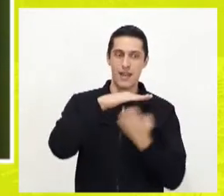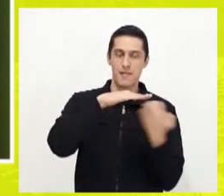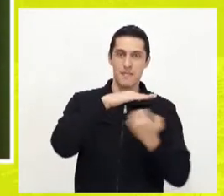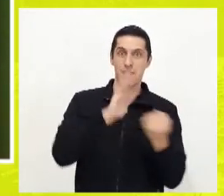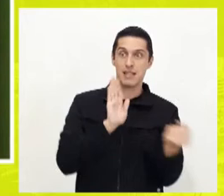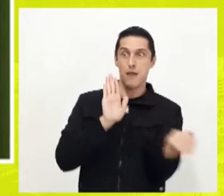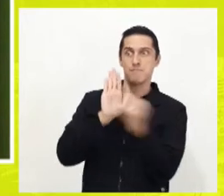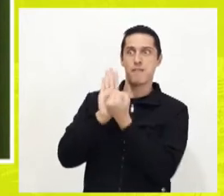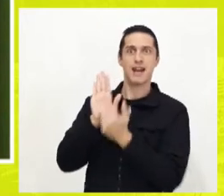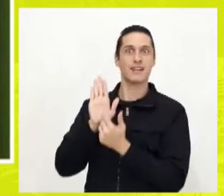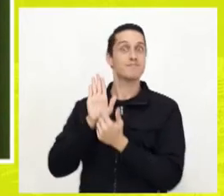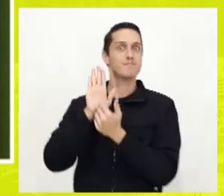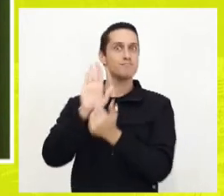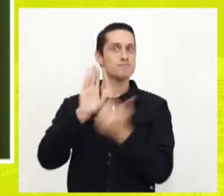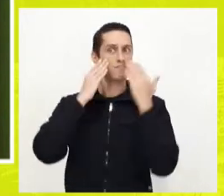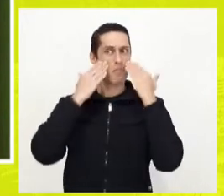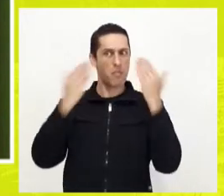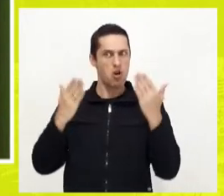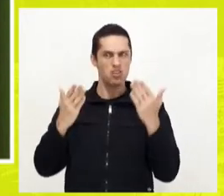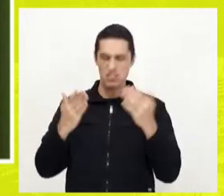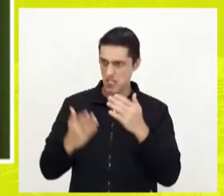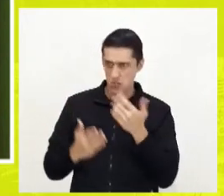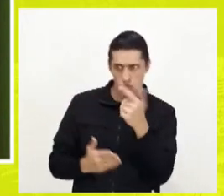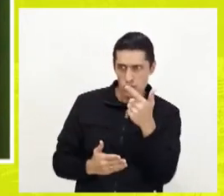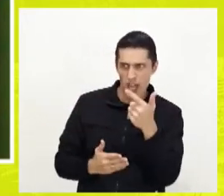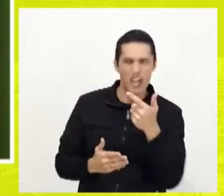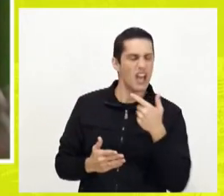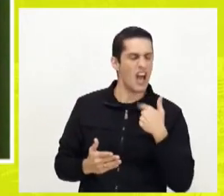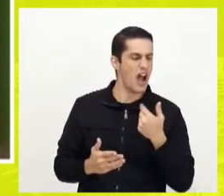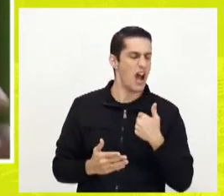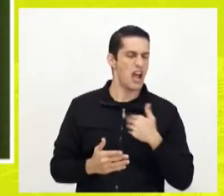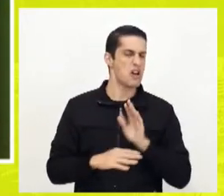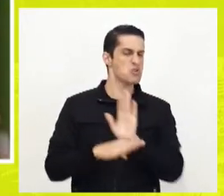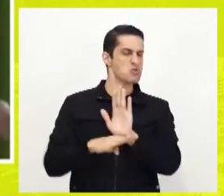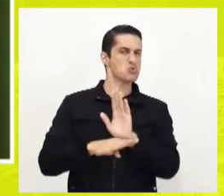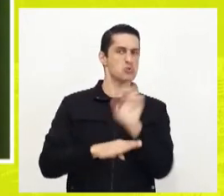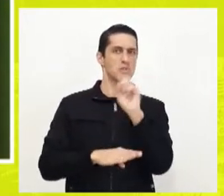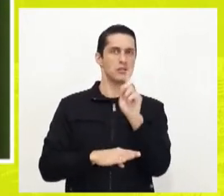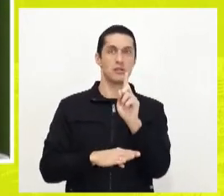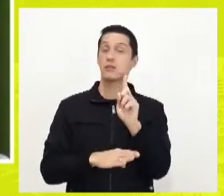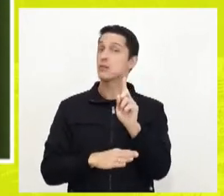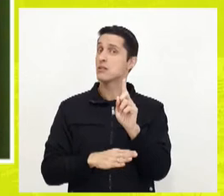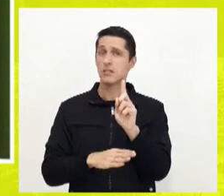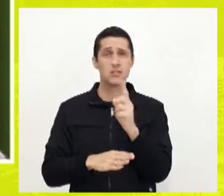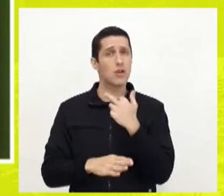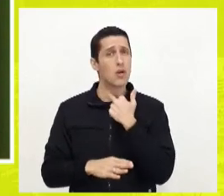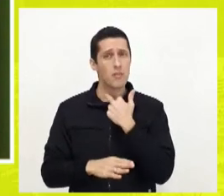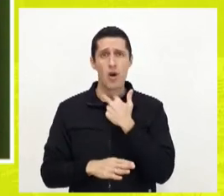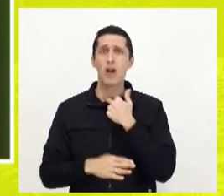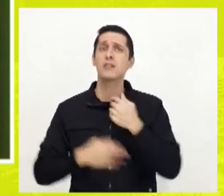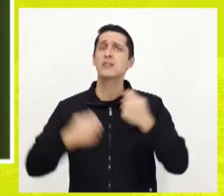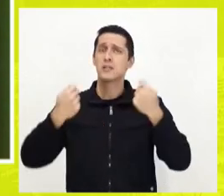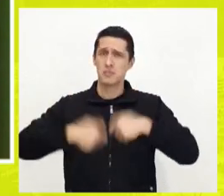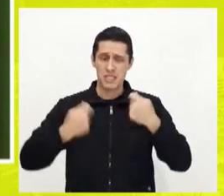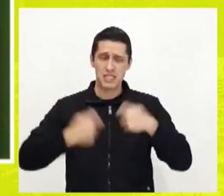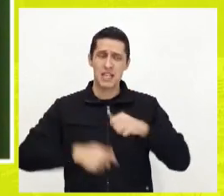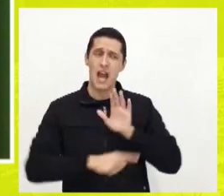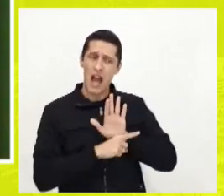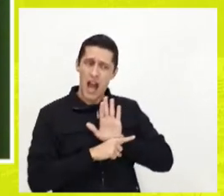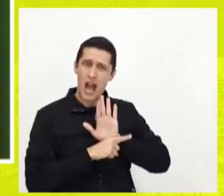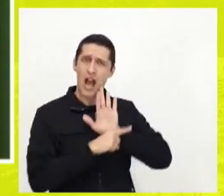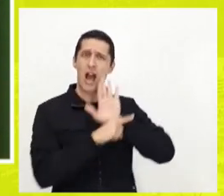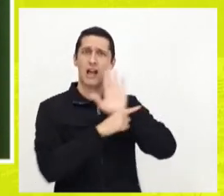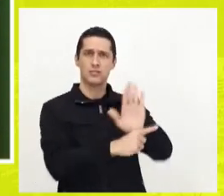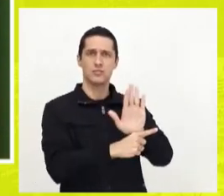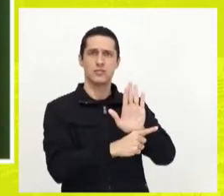stop you we we don't we don't want to say that it's effective we